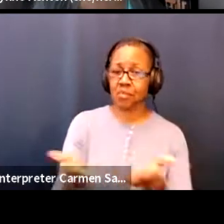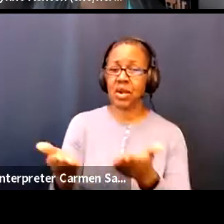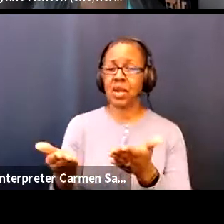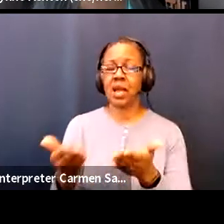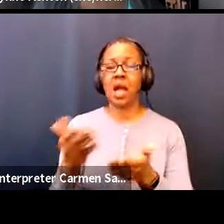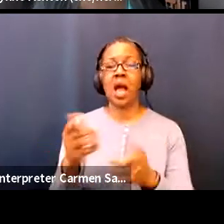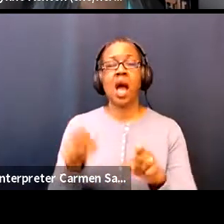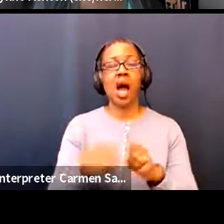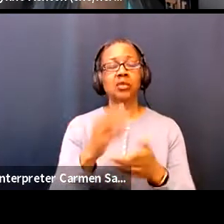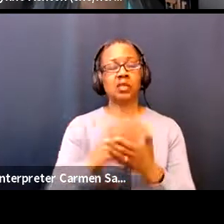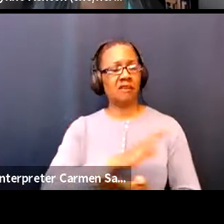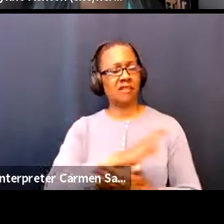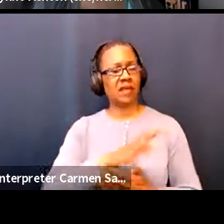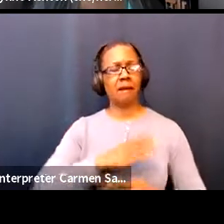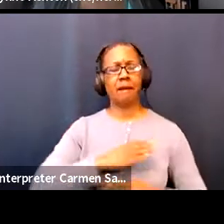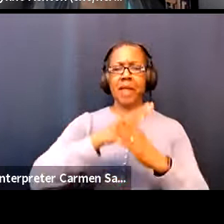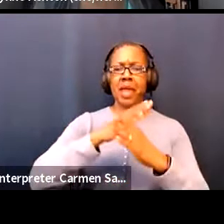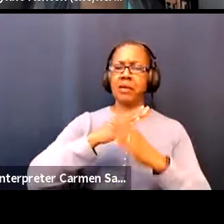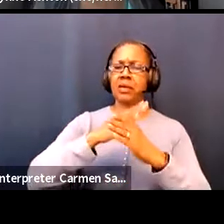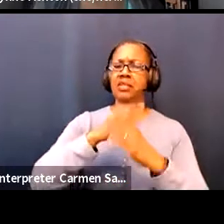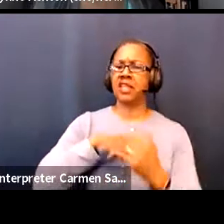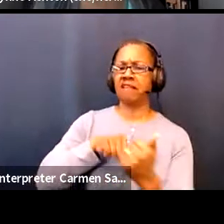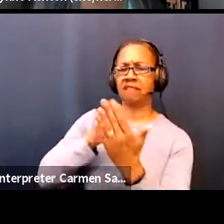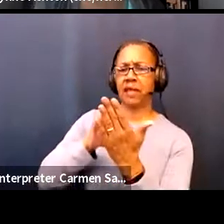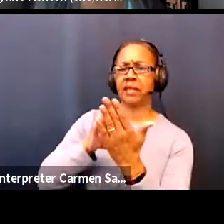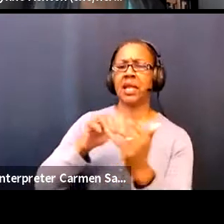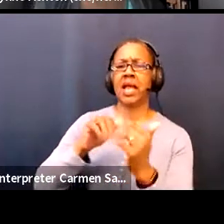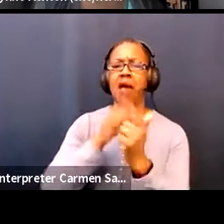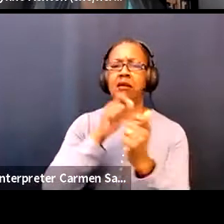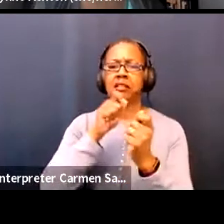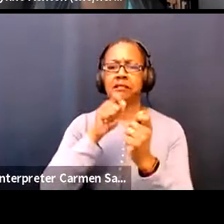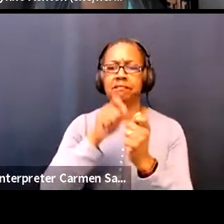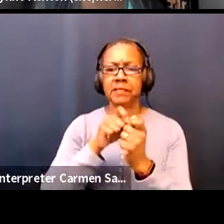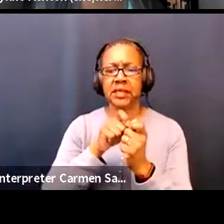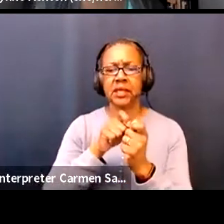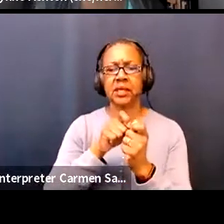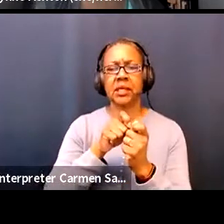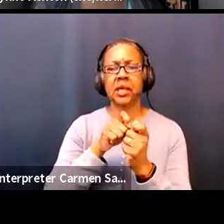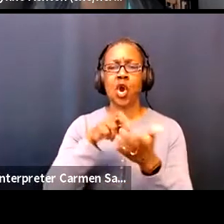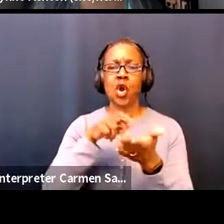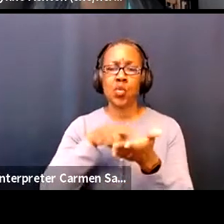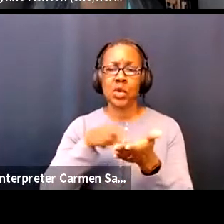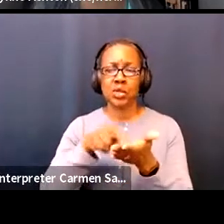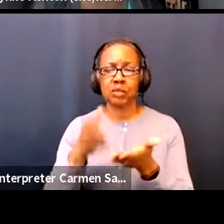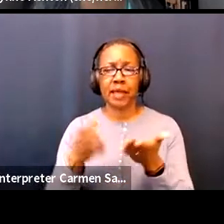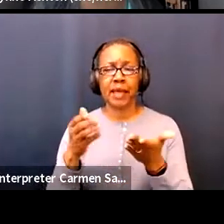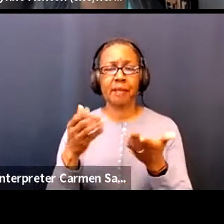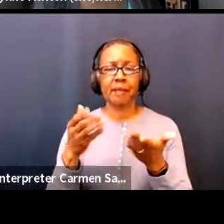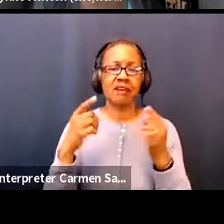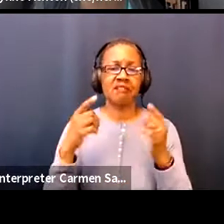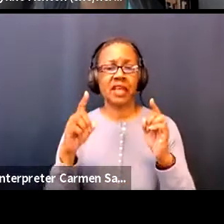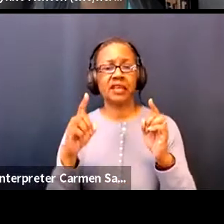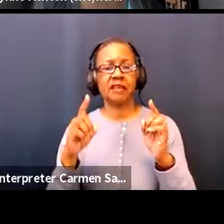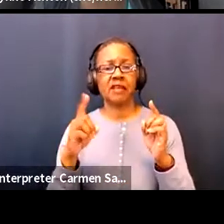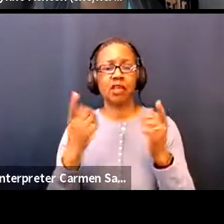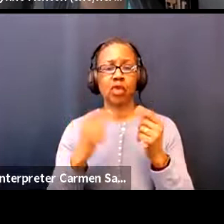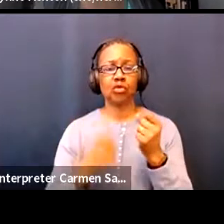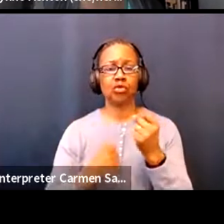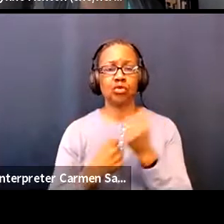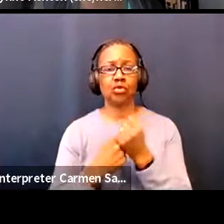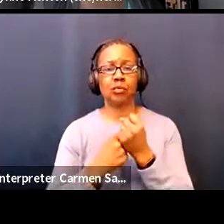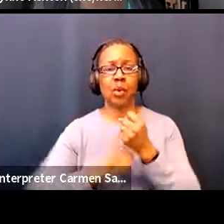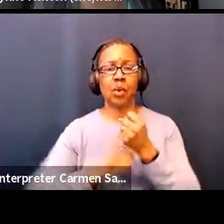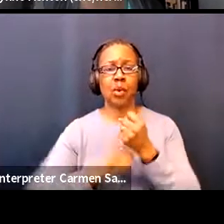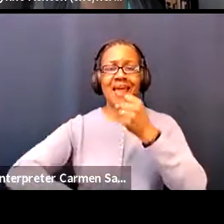the barriers they're facing, and how, in particular, how research might be effective in supporting advocacy